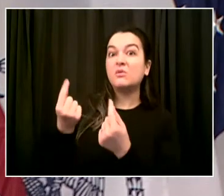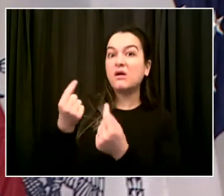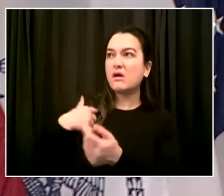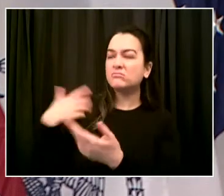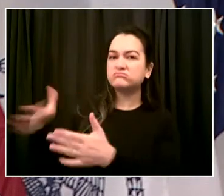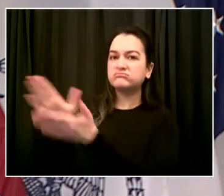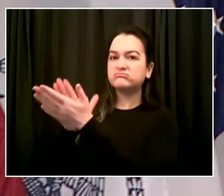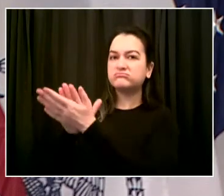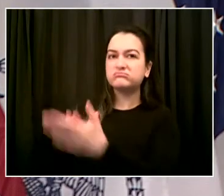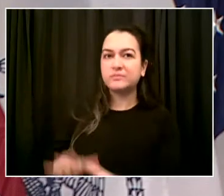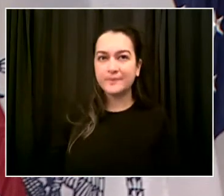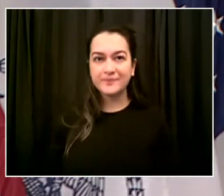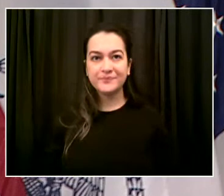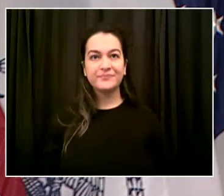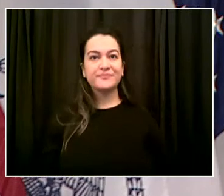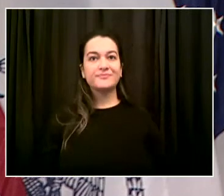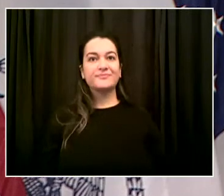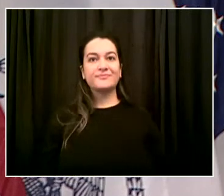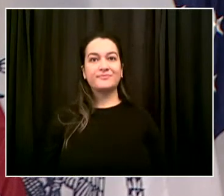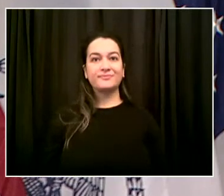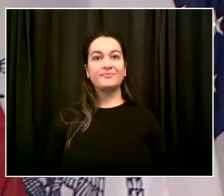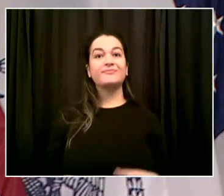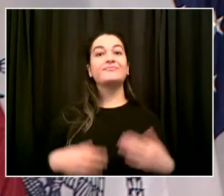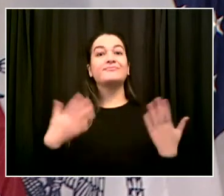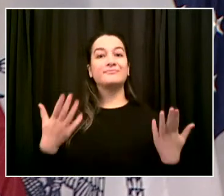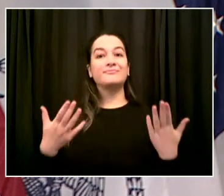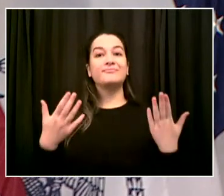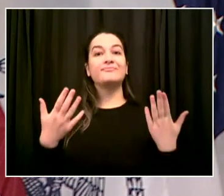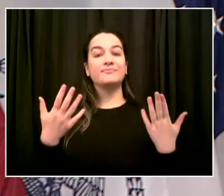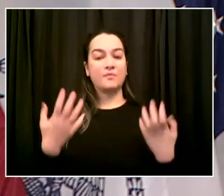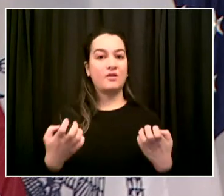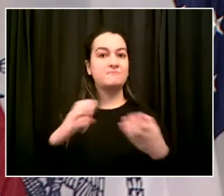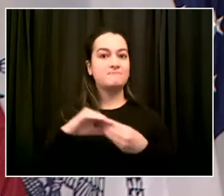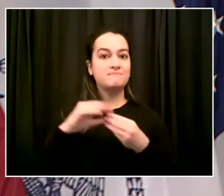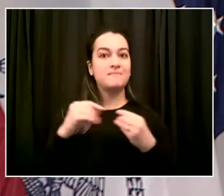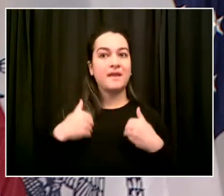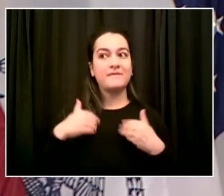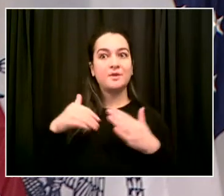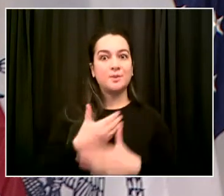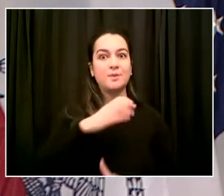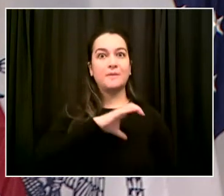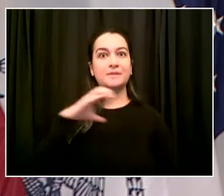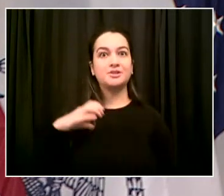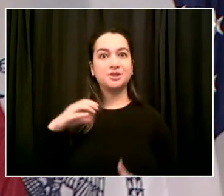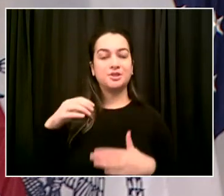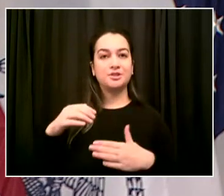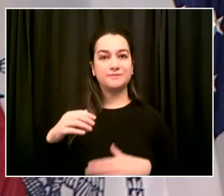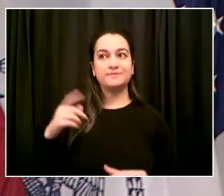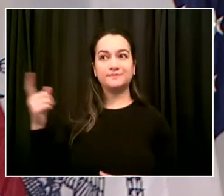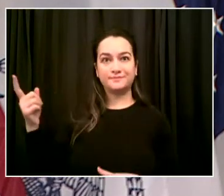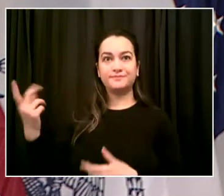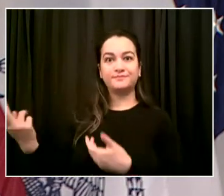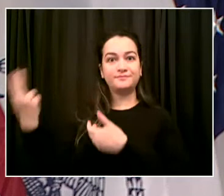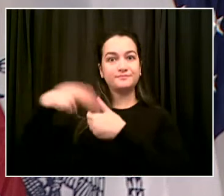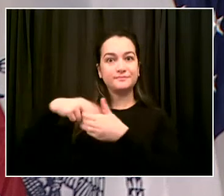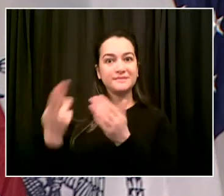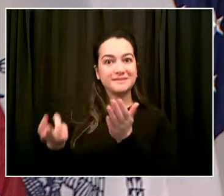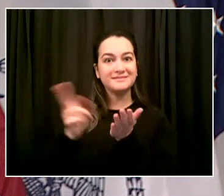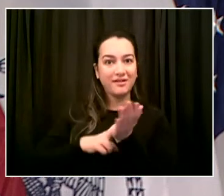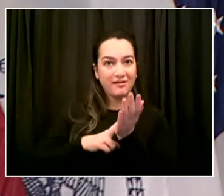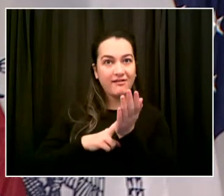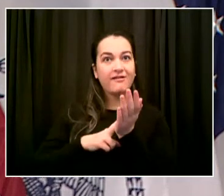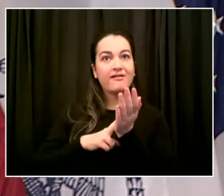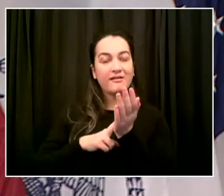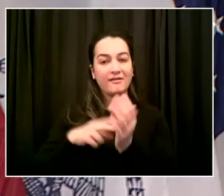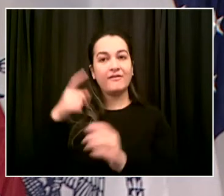And I want to talk to you about Hank, who's someone I've known for almost 20 years, and someone I have tremendous respect for, having served shoulder to shoulder with him